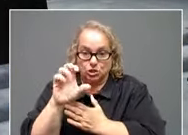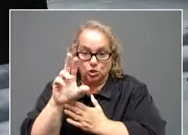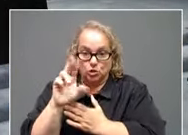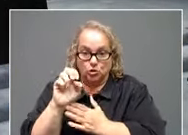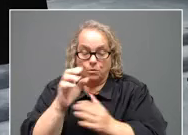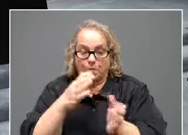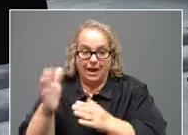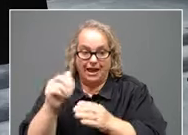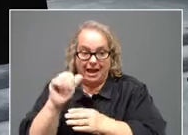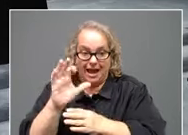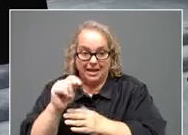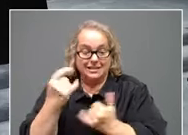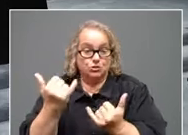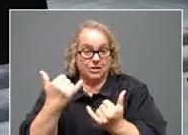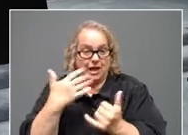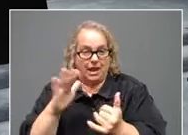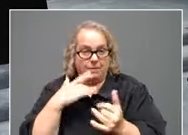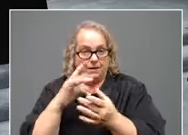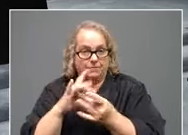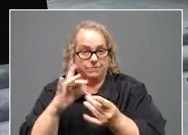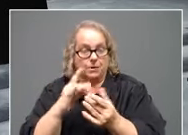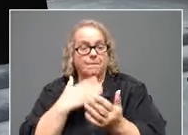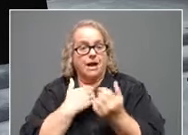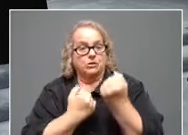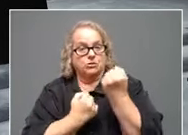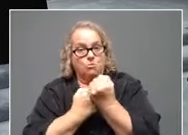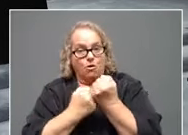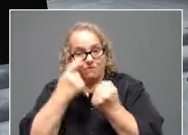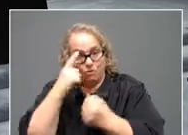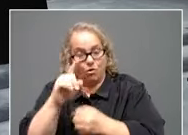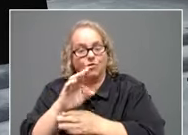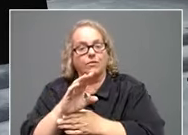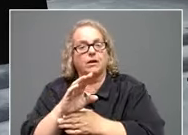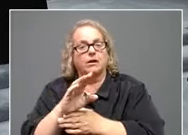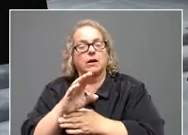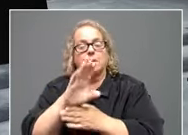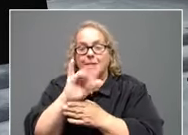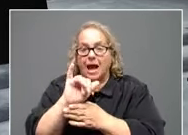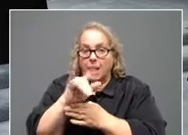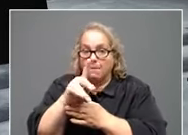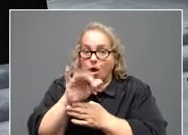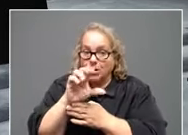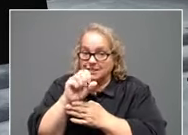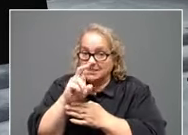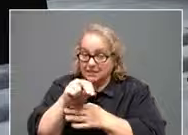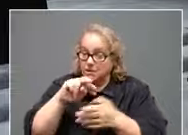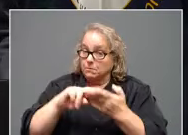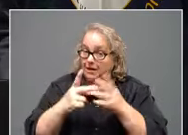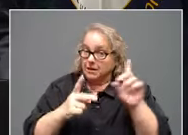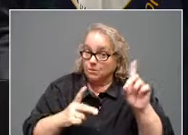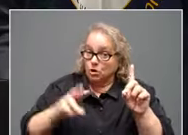just briefly state my support for the bipartisan, let me say that word again, bipartisan